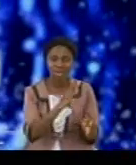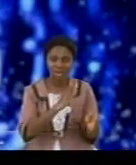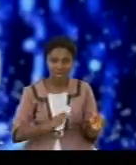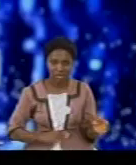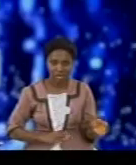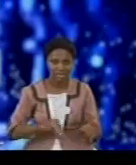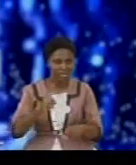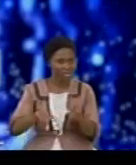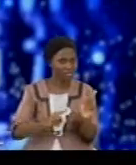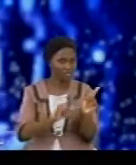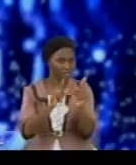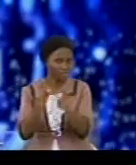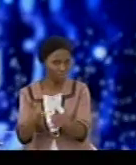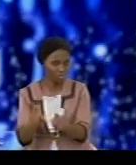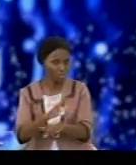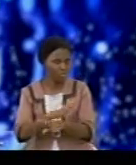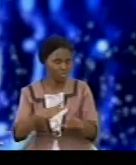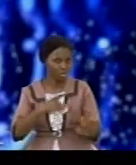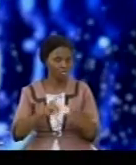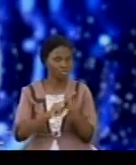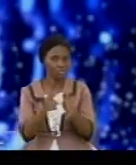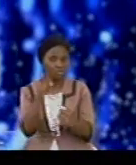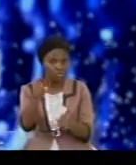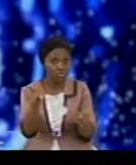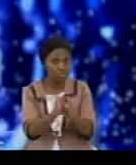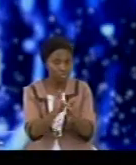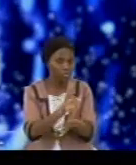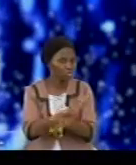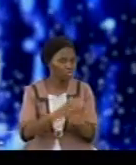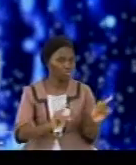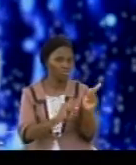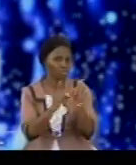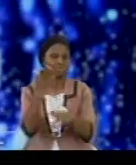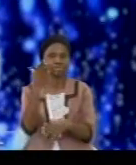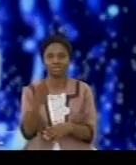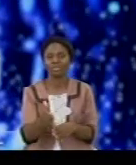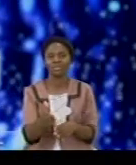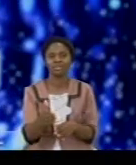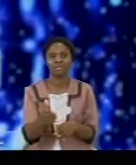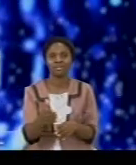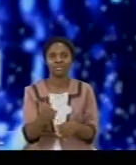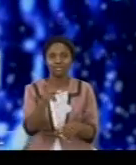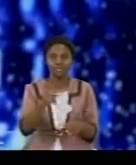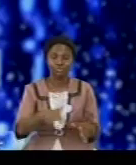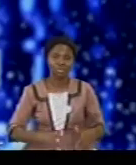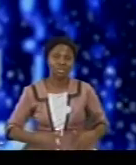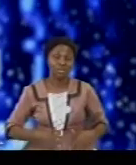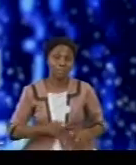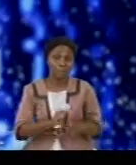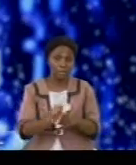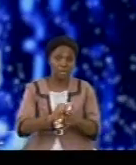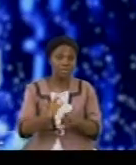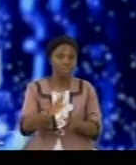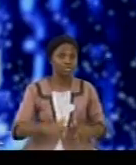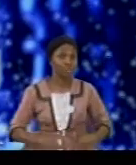not do. You do all things to please him and to please him alone. You follow in his steps. In